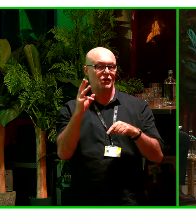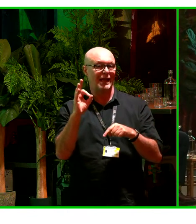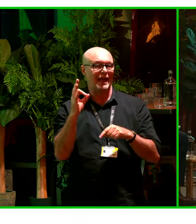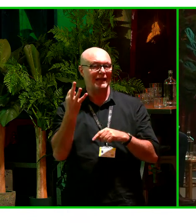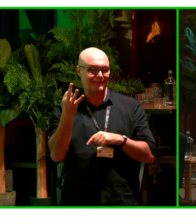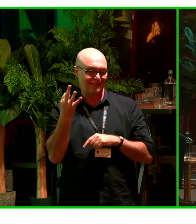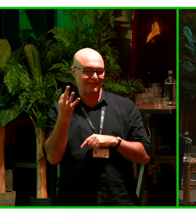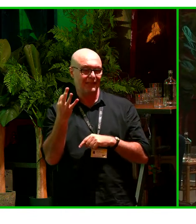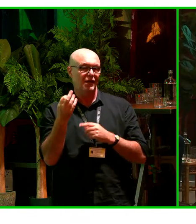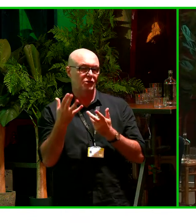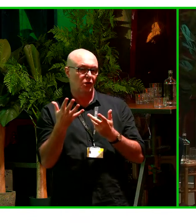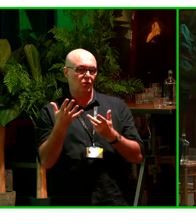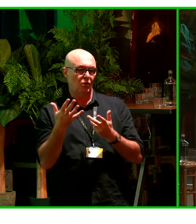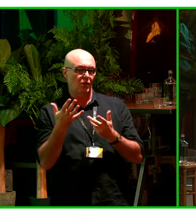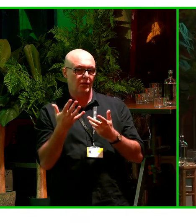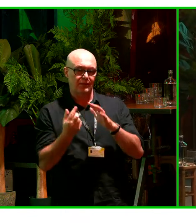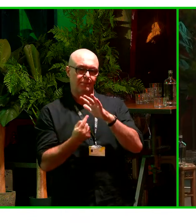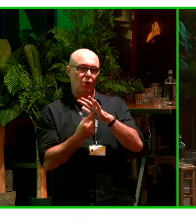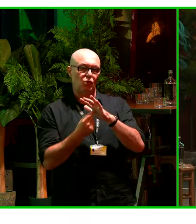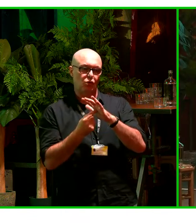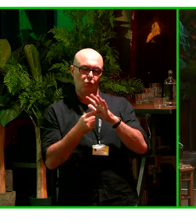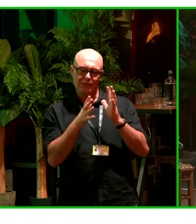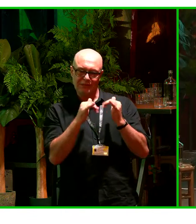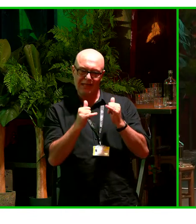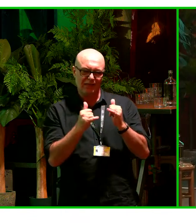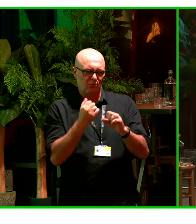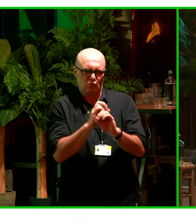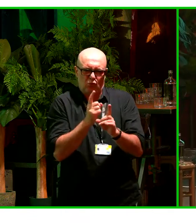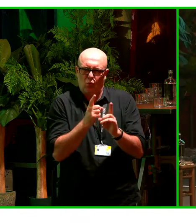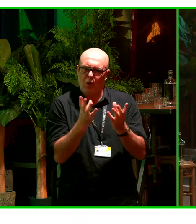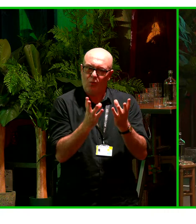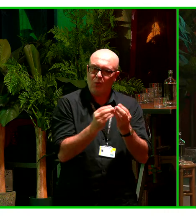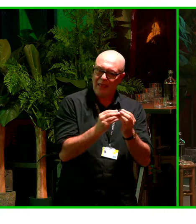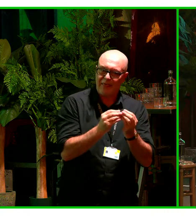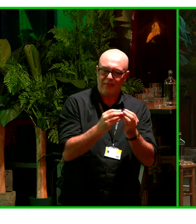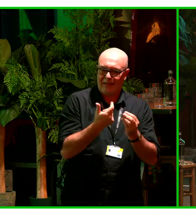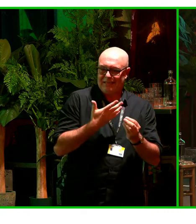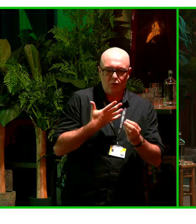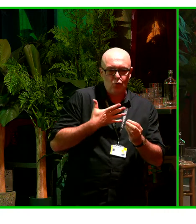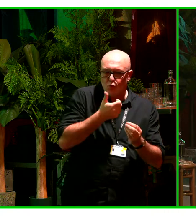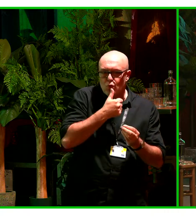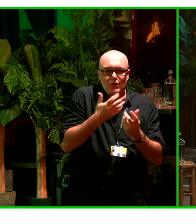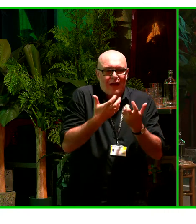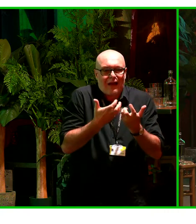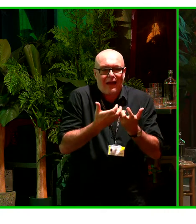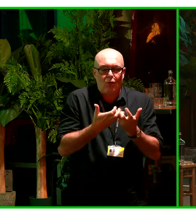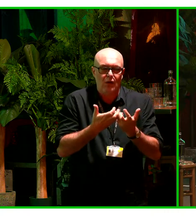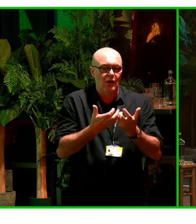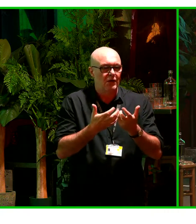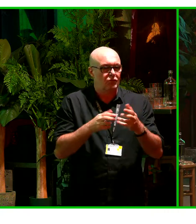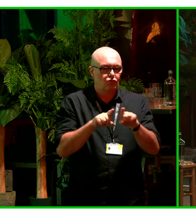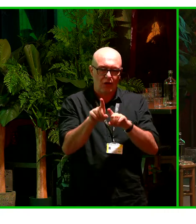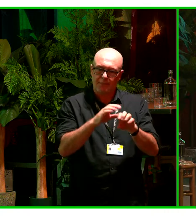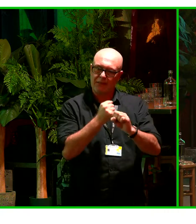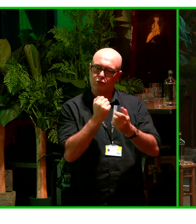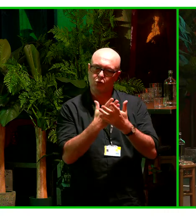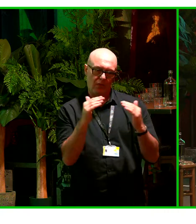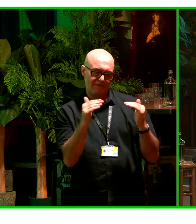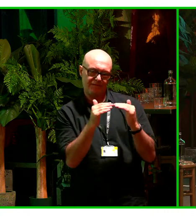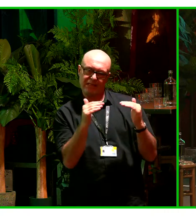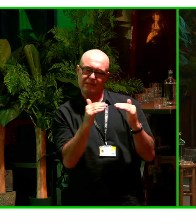to look at how we use the buildings and what we do with the buildings to be able to make them fit for purpose in a more sustainable world.